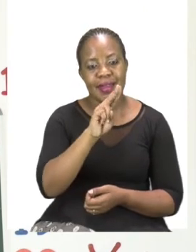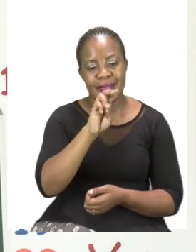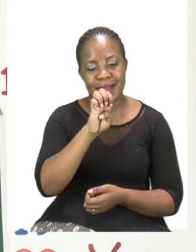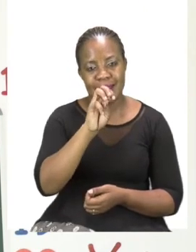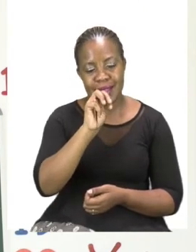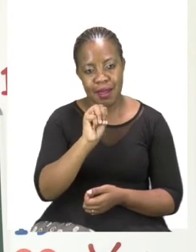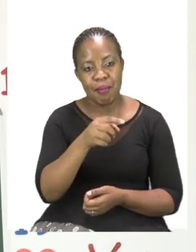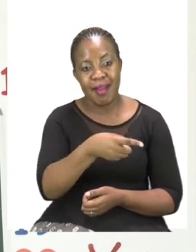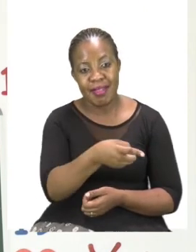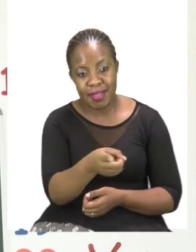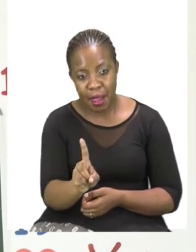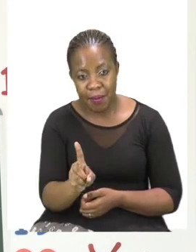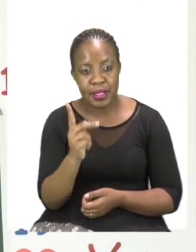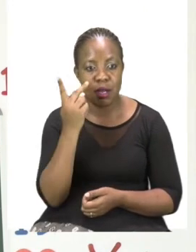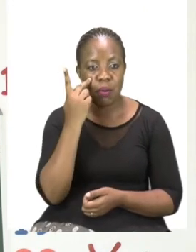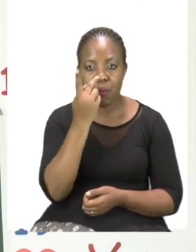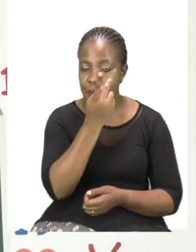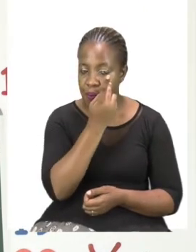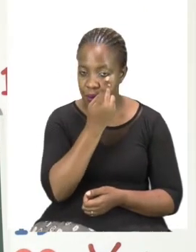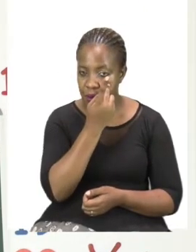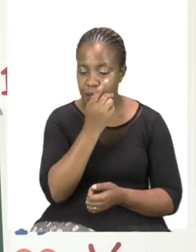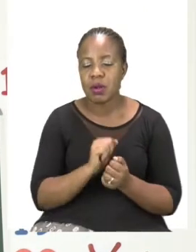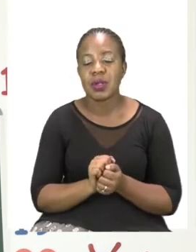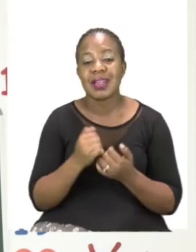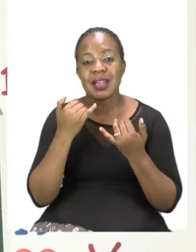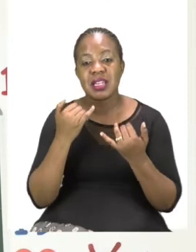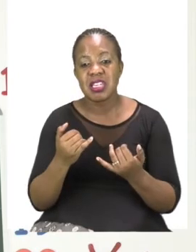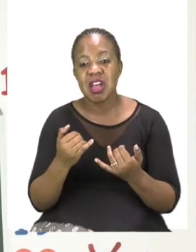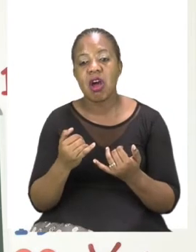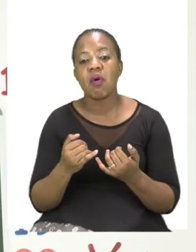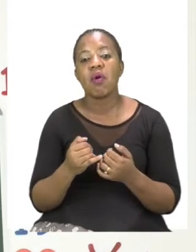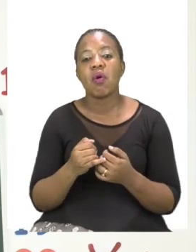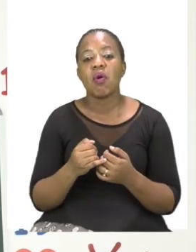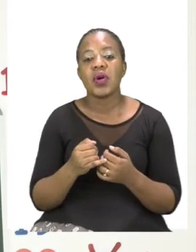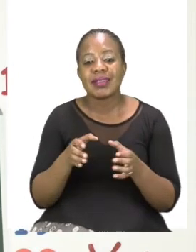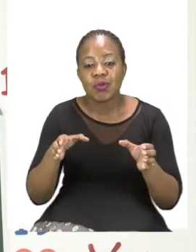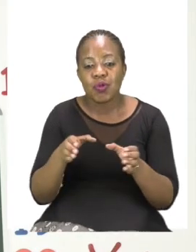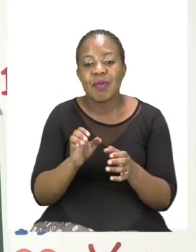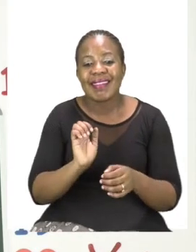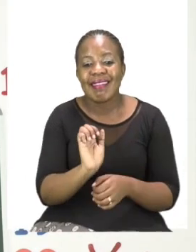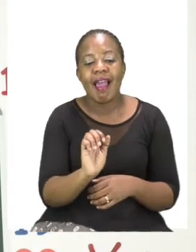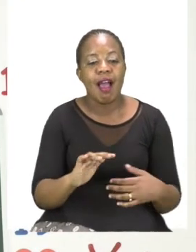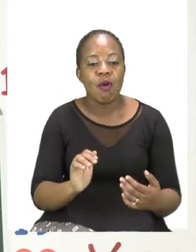pronoun their. So we say their drum.